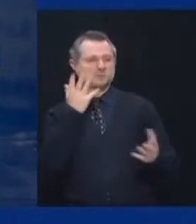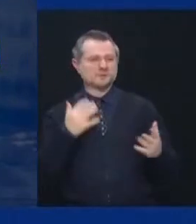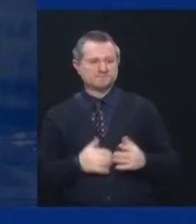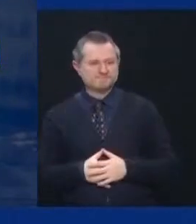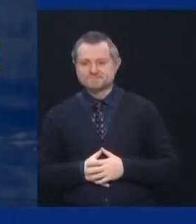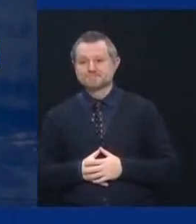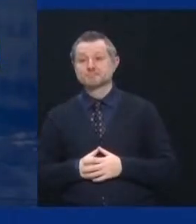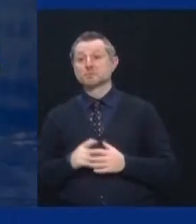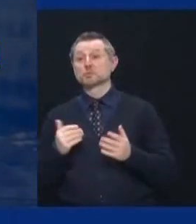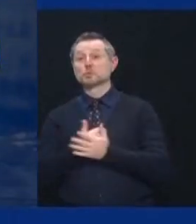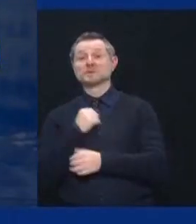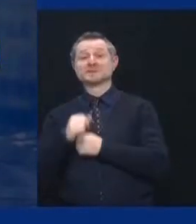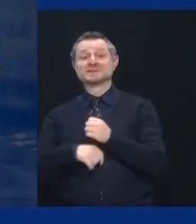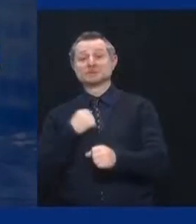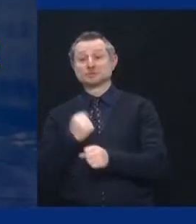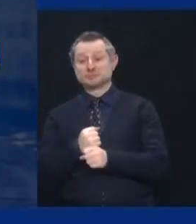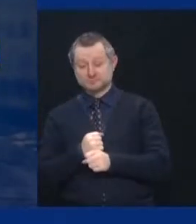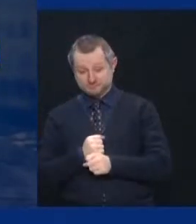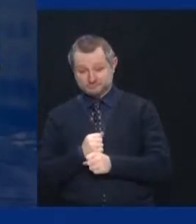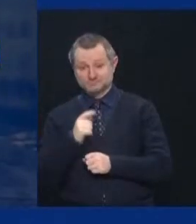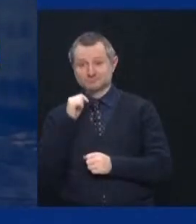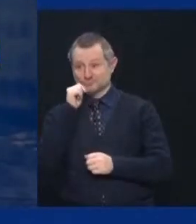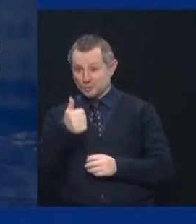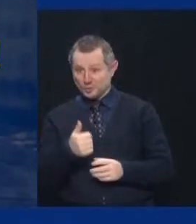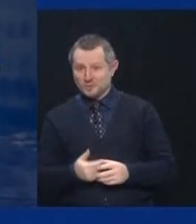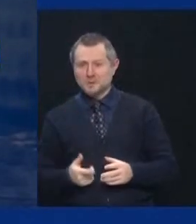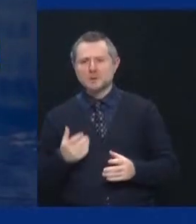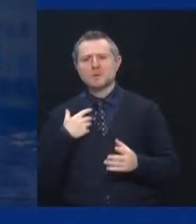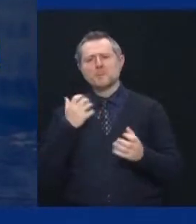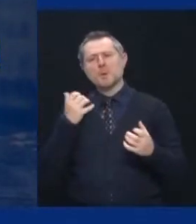coming up. We need everyone to stay smart,